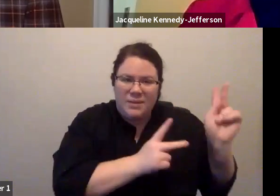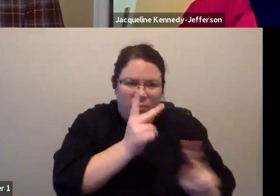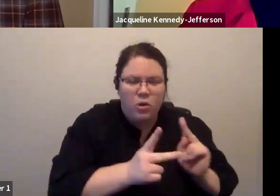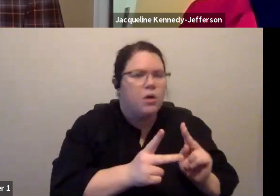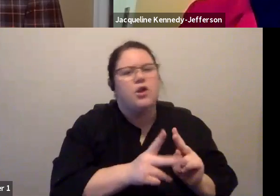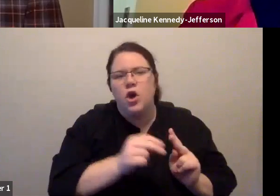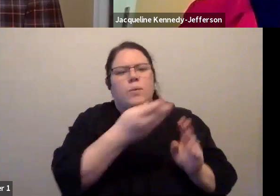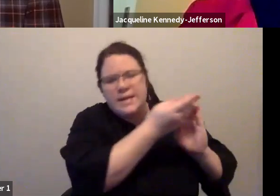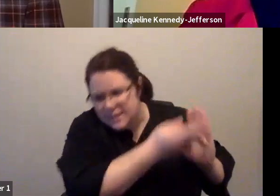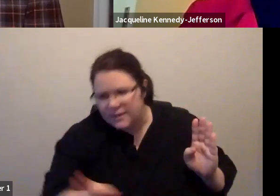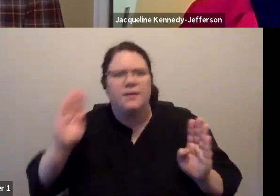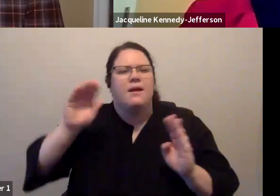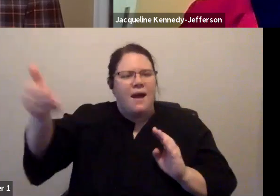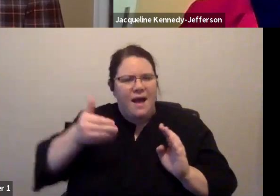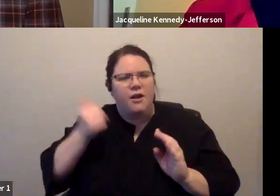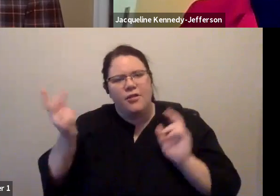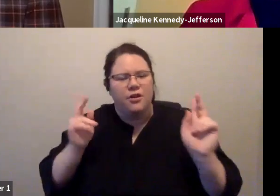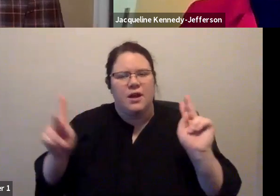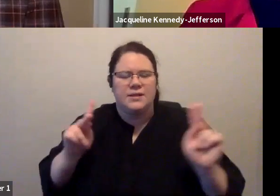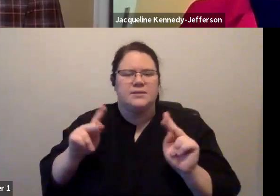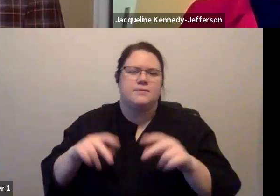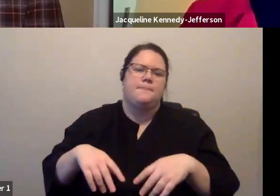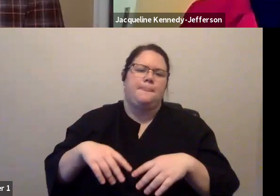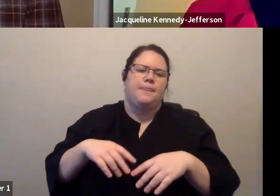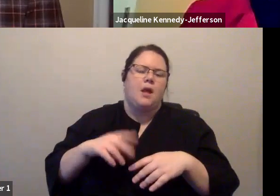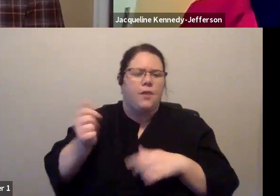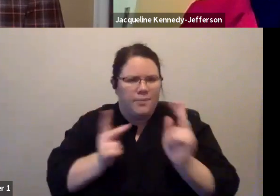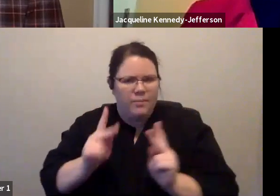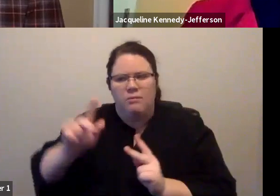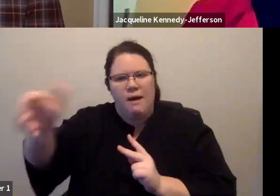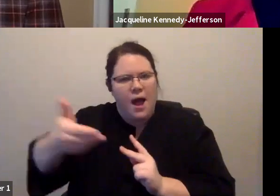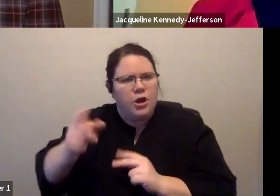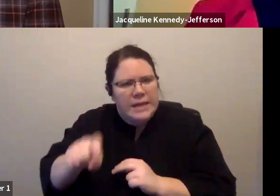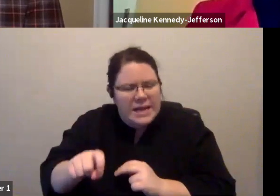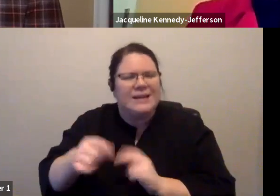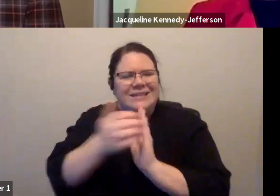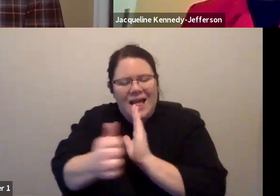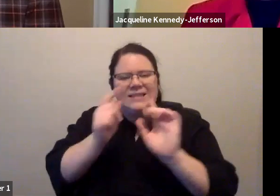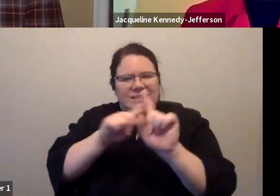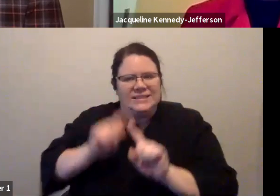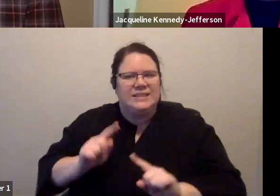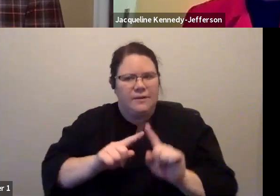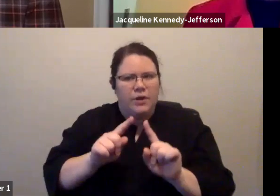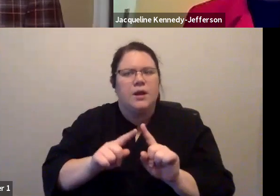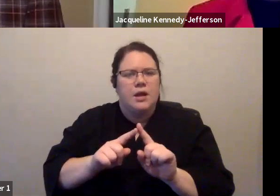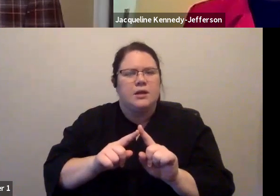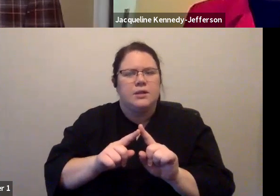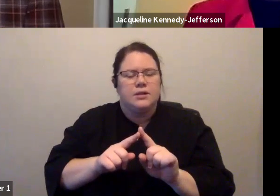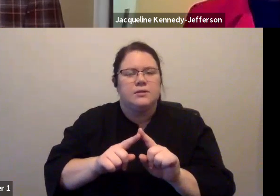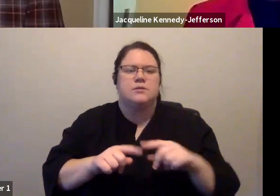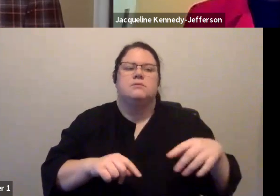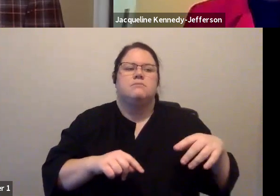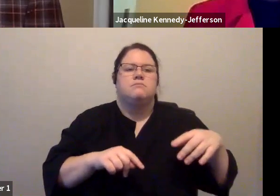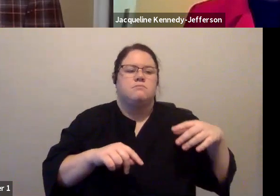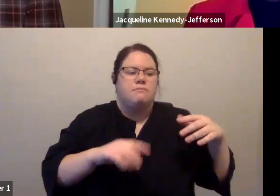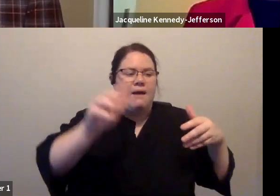or working with Reaching Out NBA or all of these diverse organizations, we have to ensure that we're casting the net wide, right?